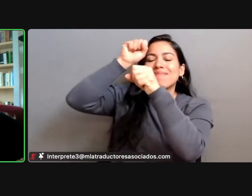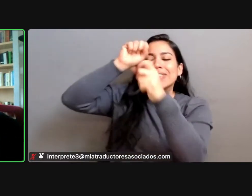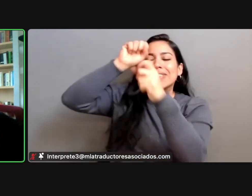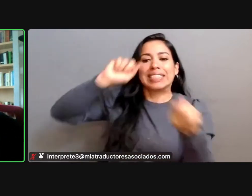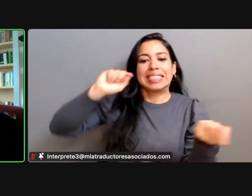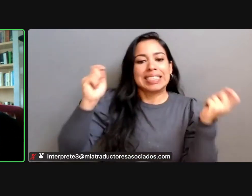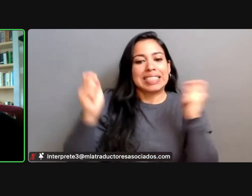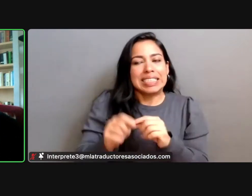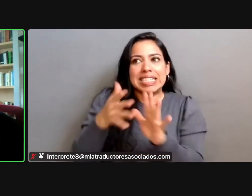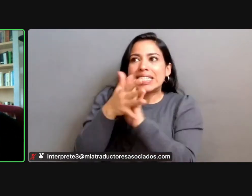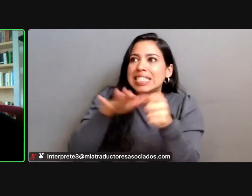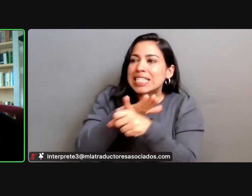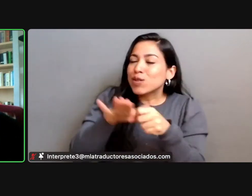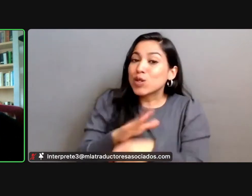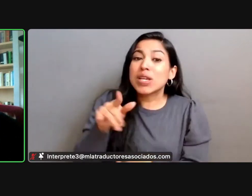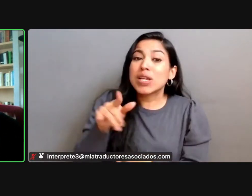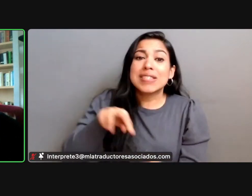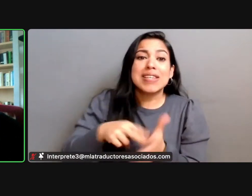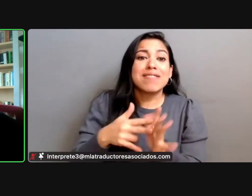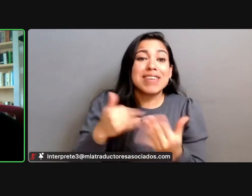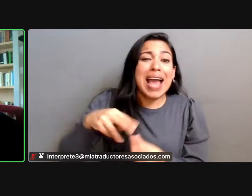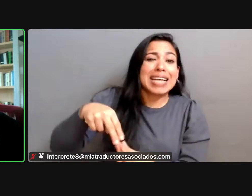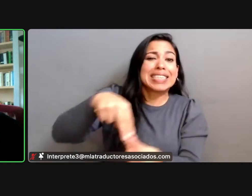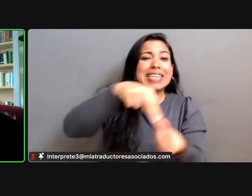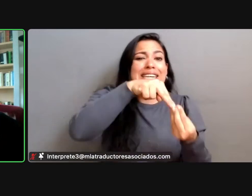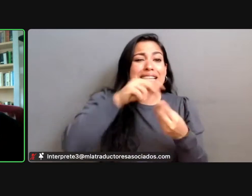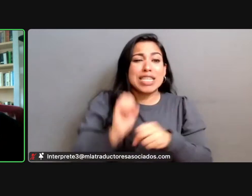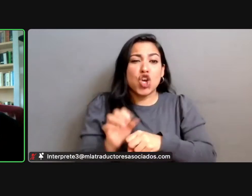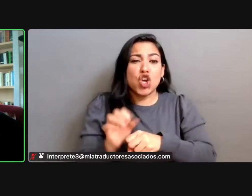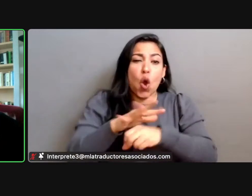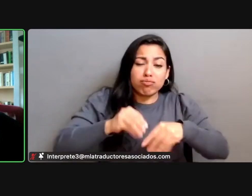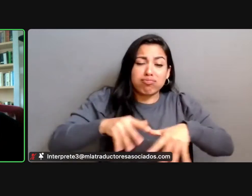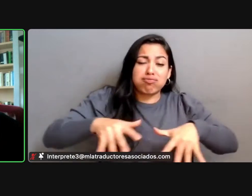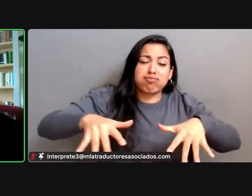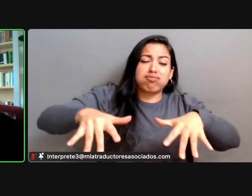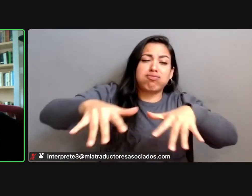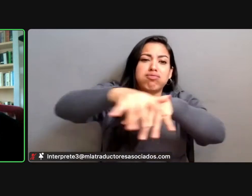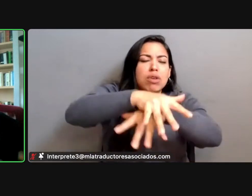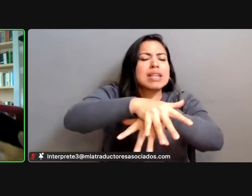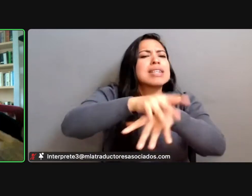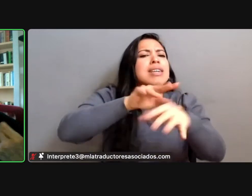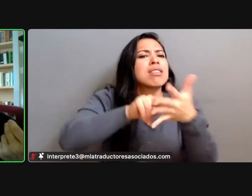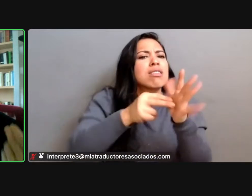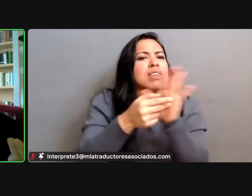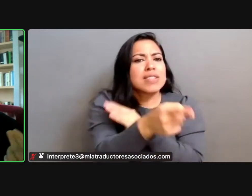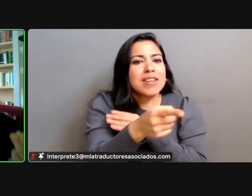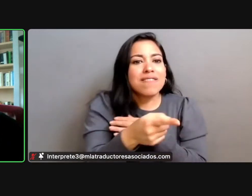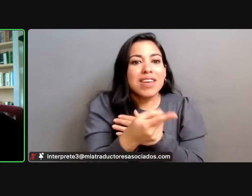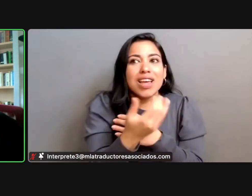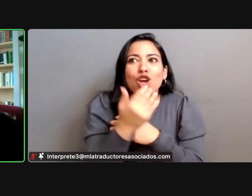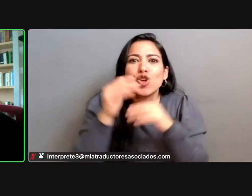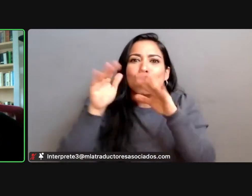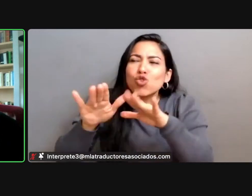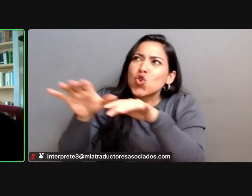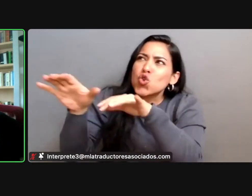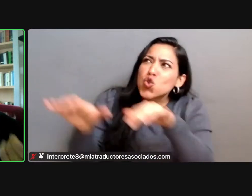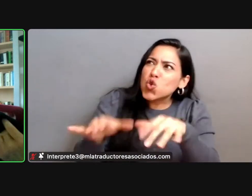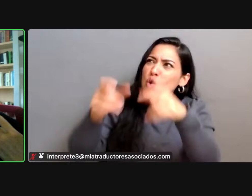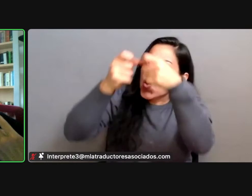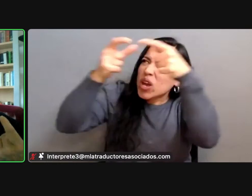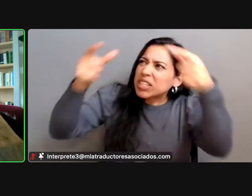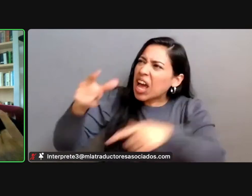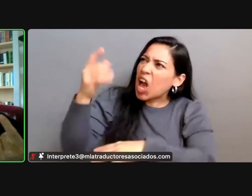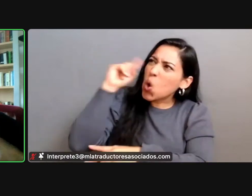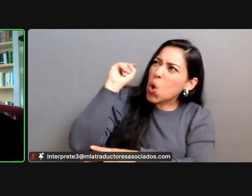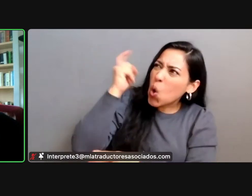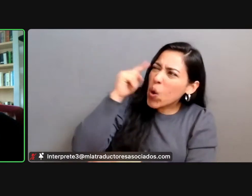citing Bowman, because of the magnitude the pandemic crisis could hinder legitimacy of the